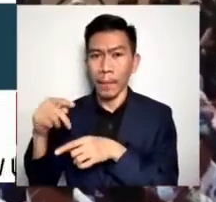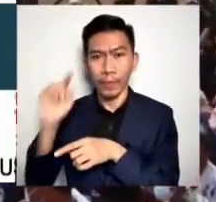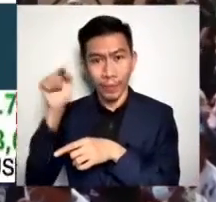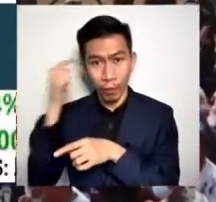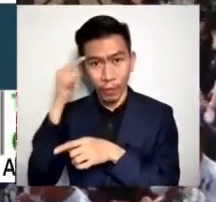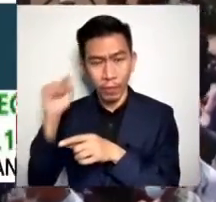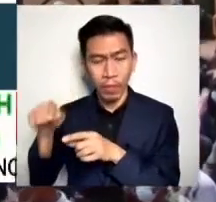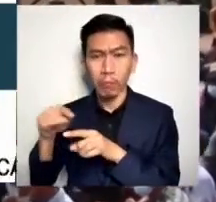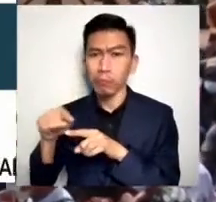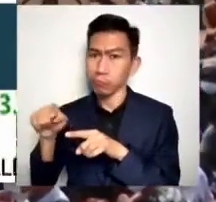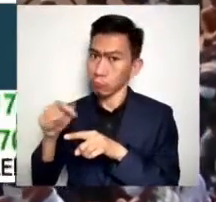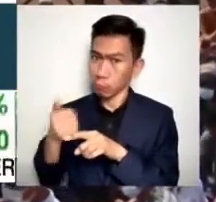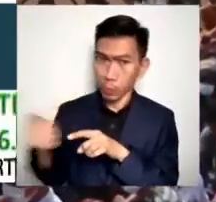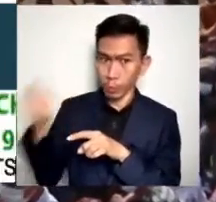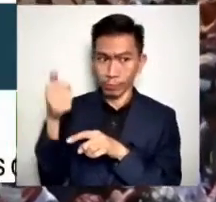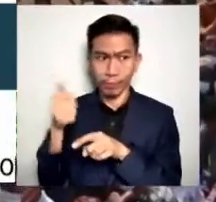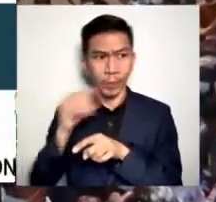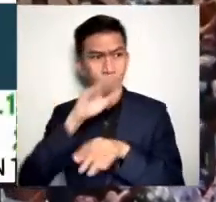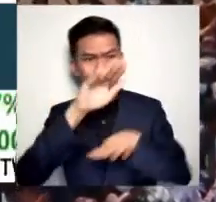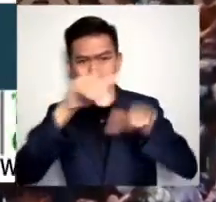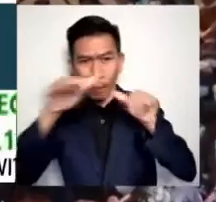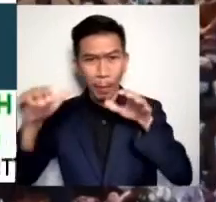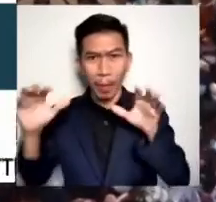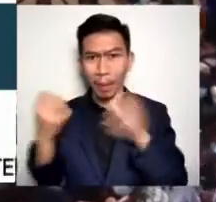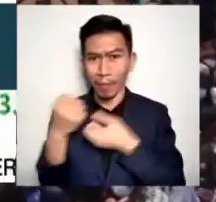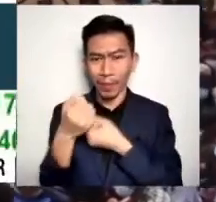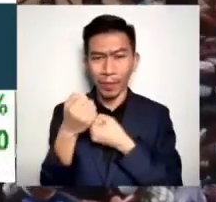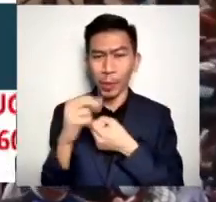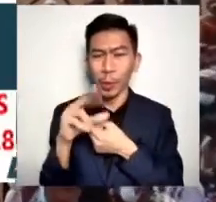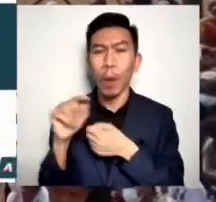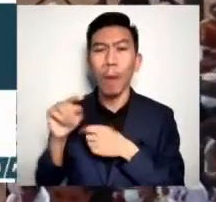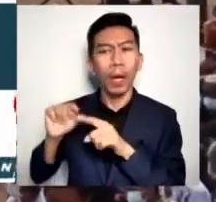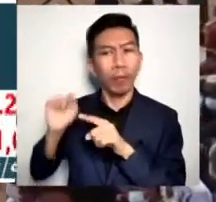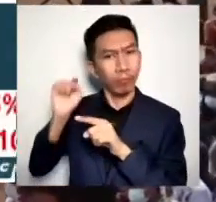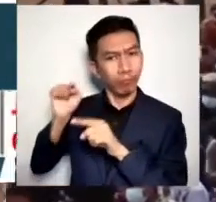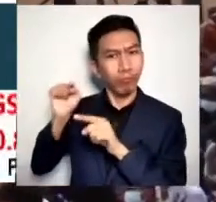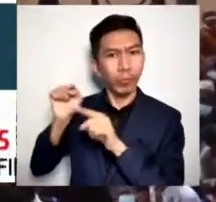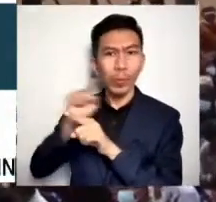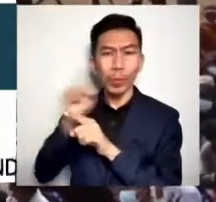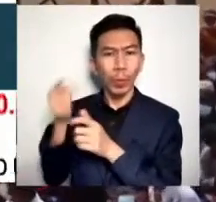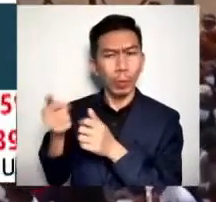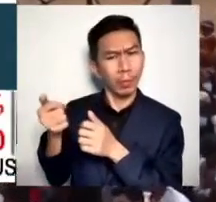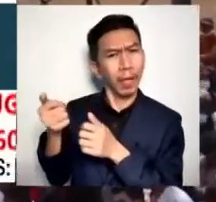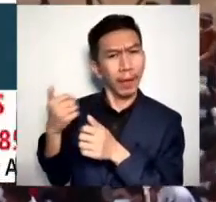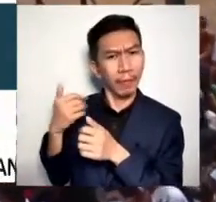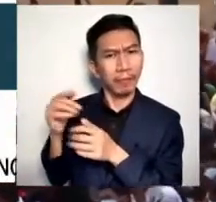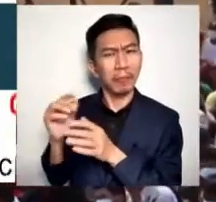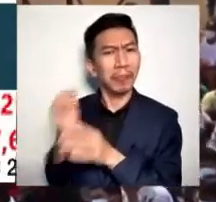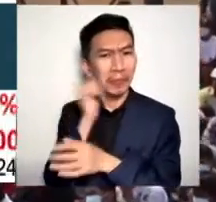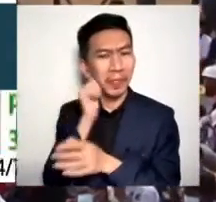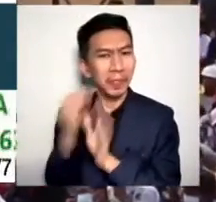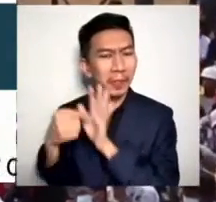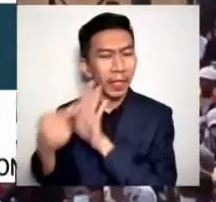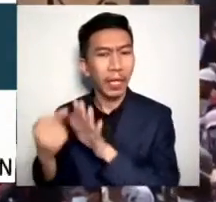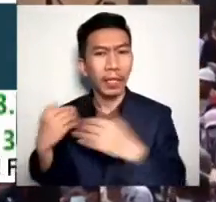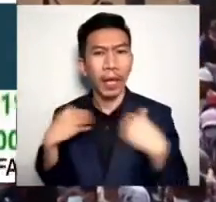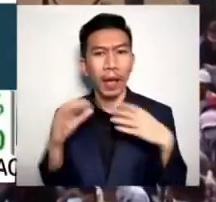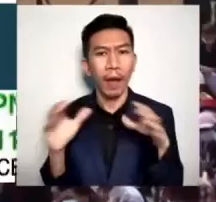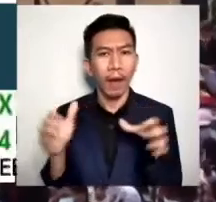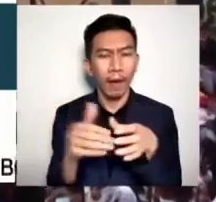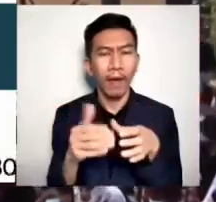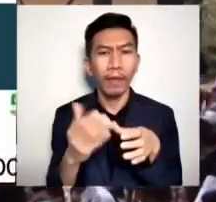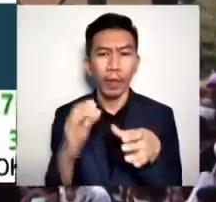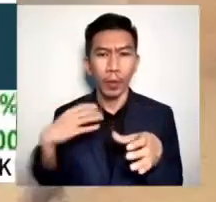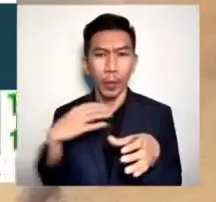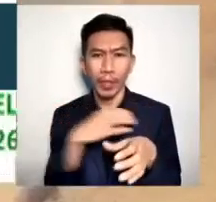in organizing protests, but they are, quote unquote, the face of the opposition. Mm-hmm. And of course, we also have the General Strikes Committee, which